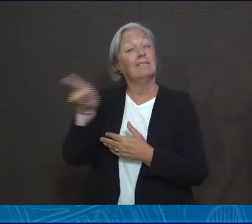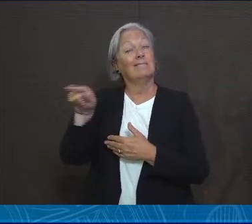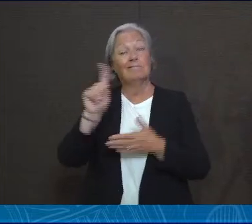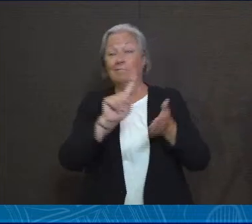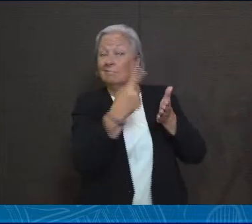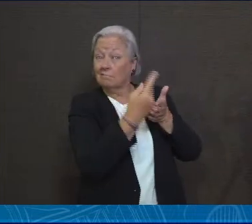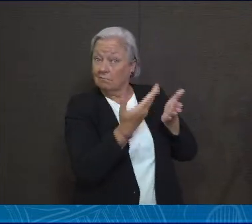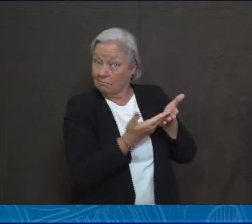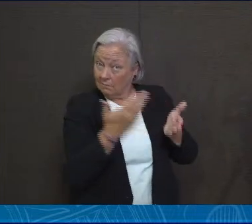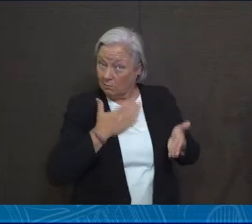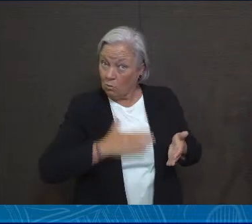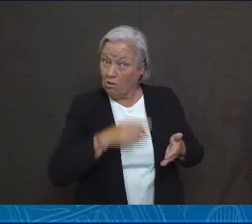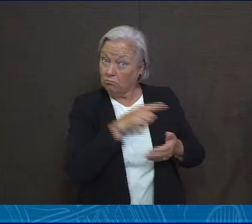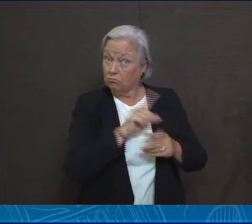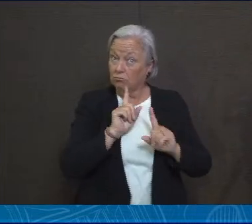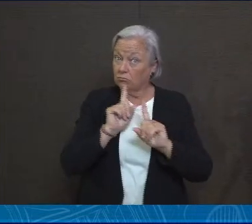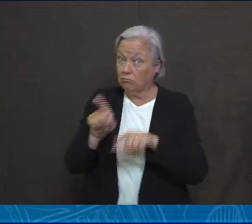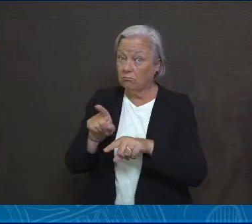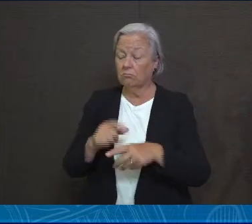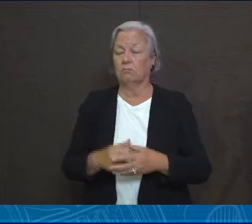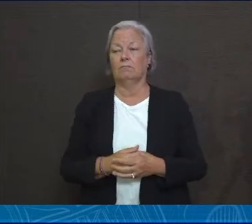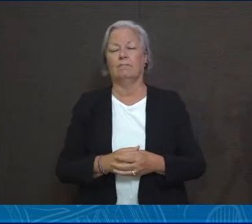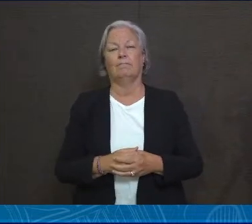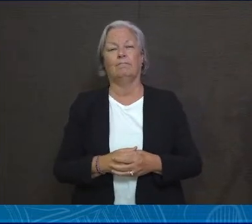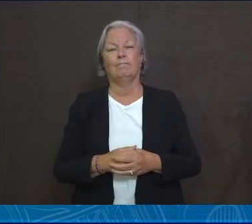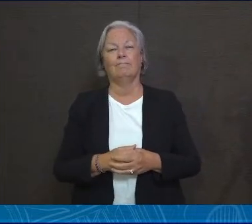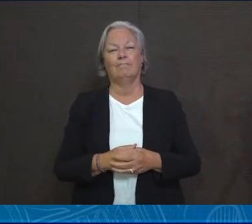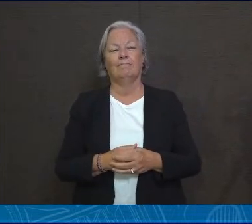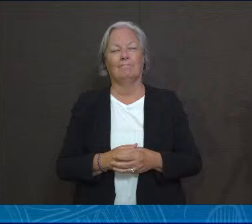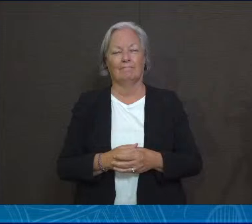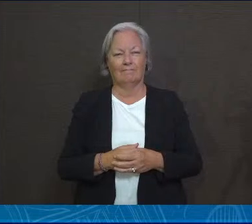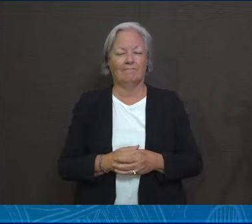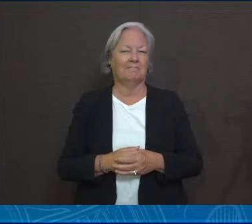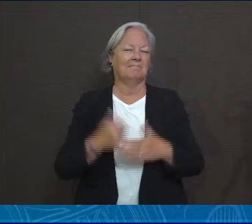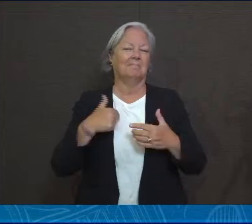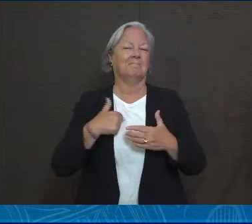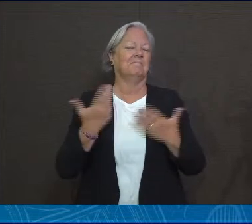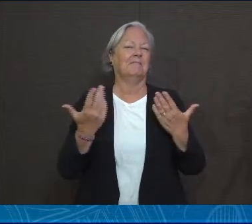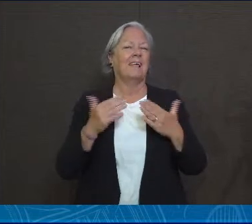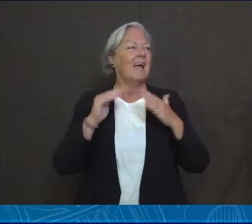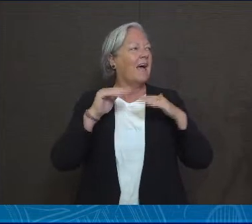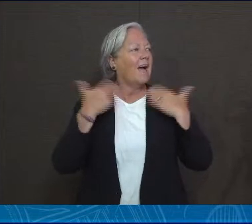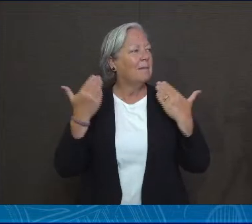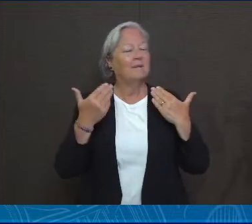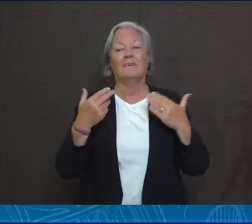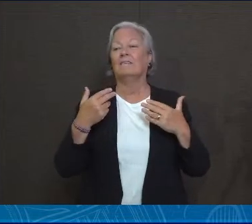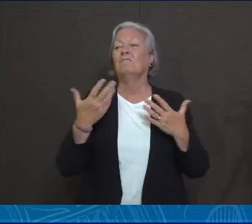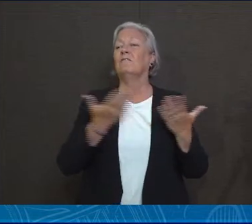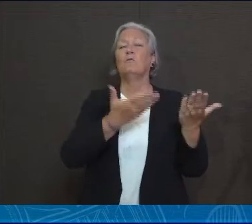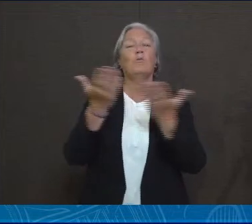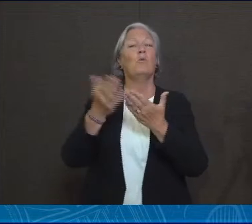respond as well to this question? I think it's well answered. I'm happy to allow for more questions.